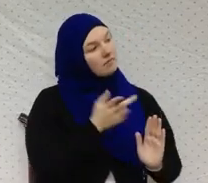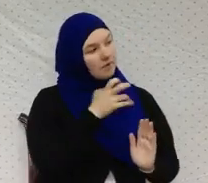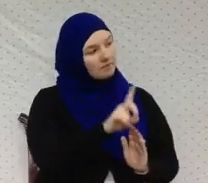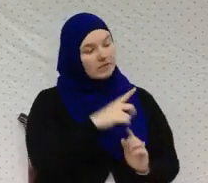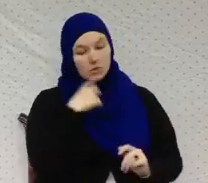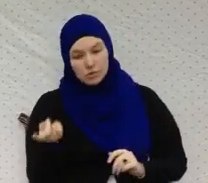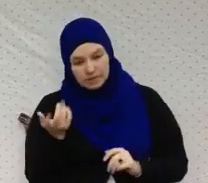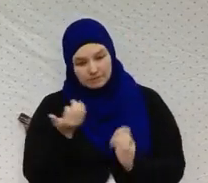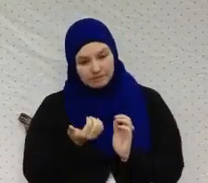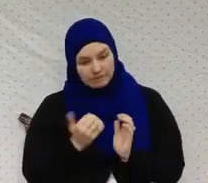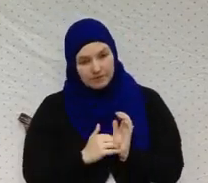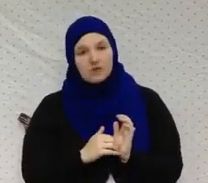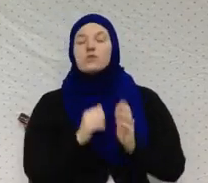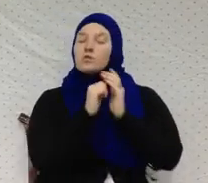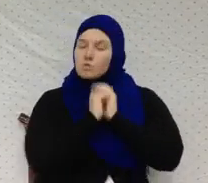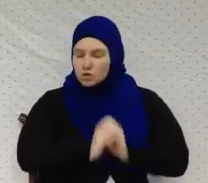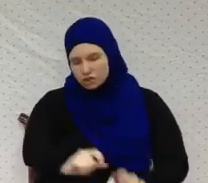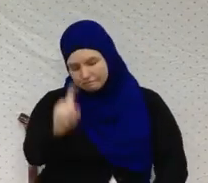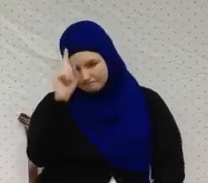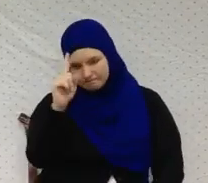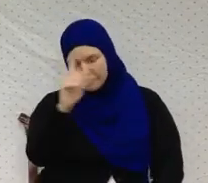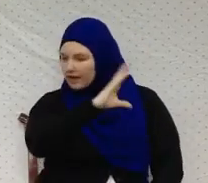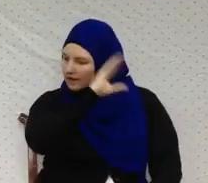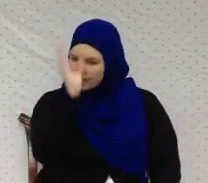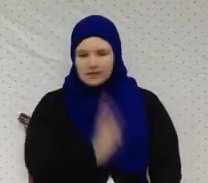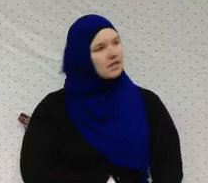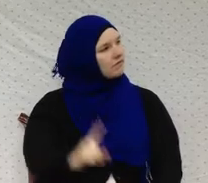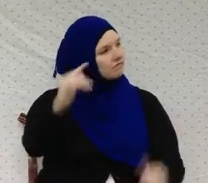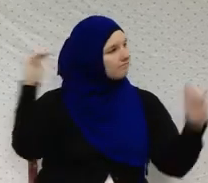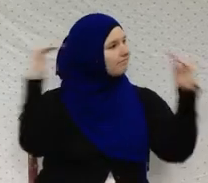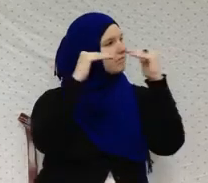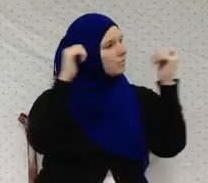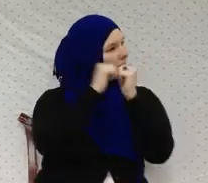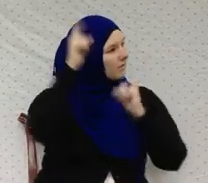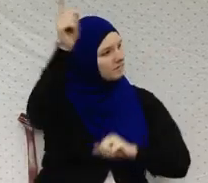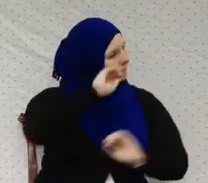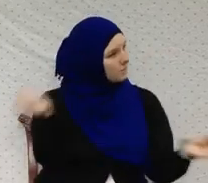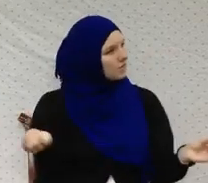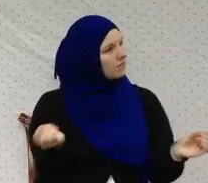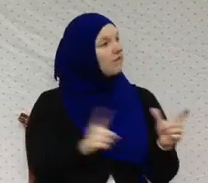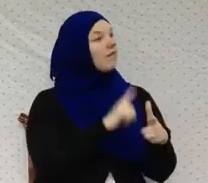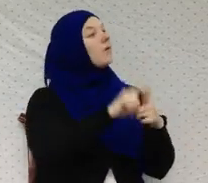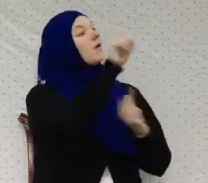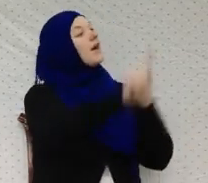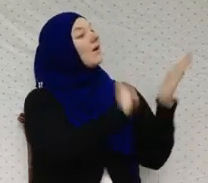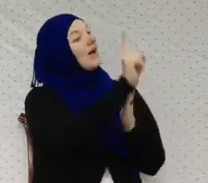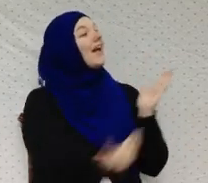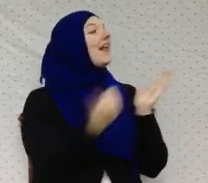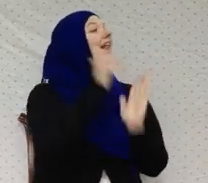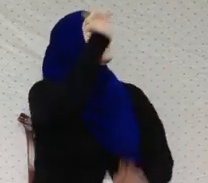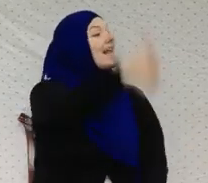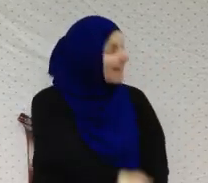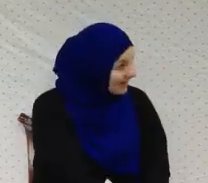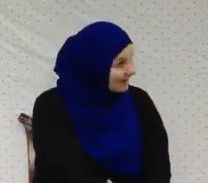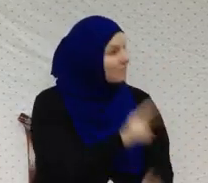Prophet sallallahu alaihi wasallam says, to worship Him and never associate anyone with Him. 1 hour